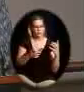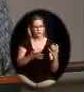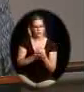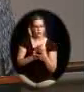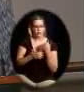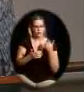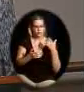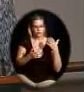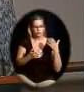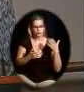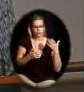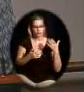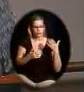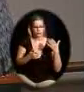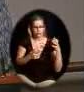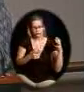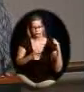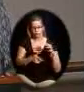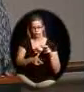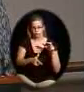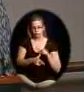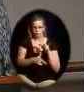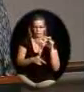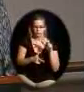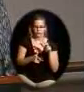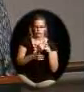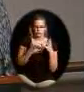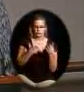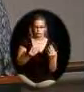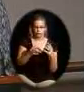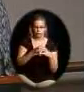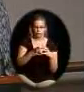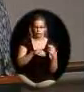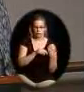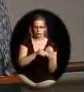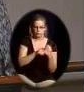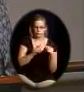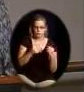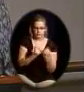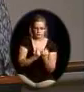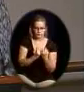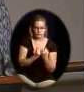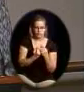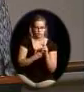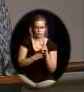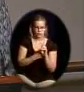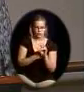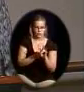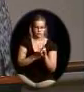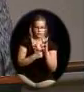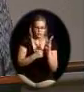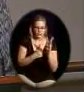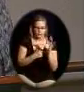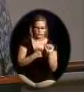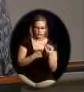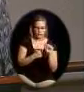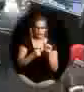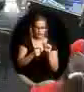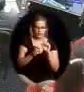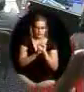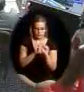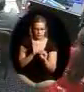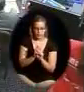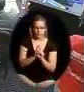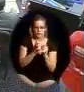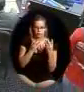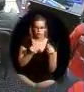girls softball team here. As you probably know, this is the 2007 6A state softball